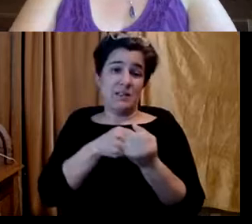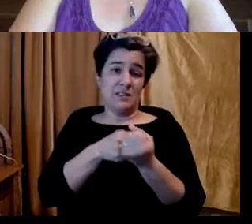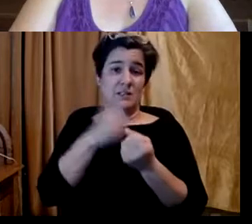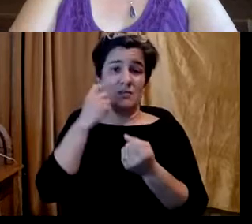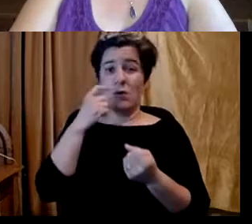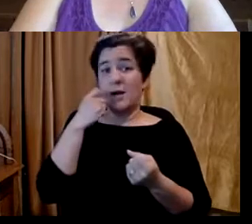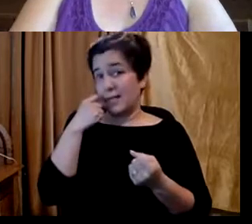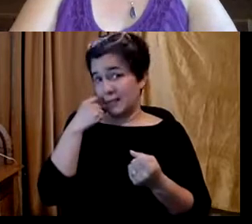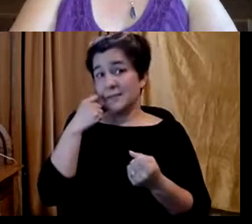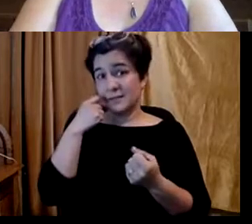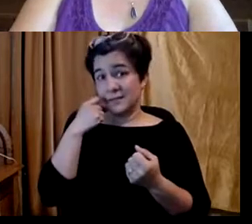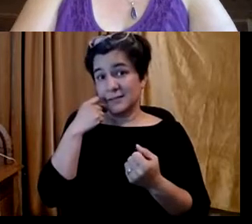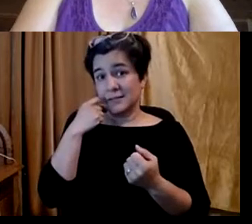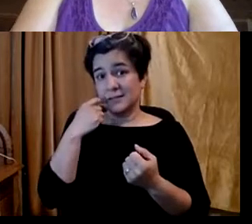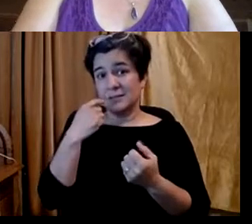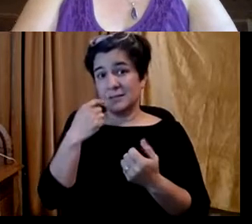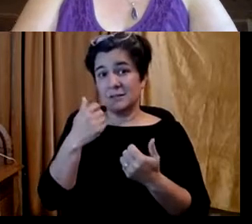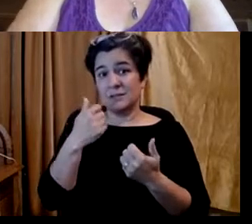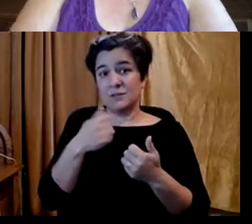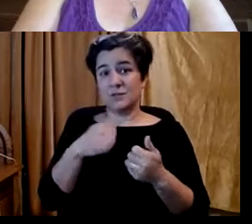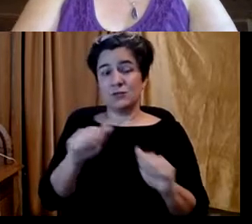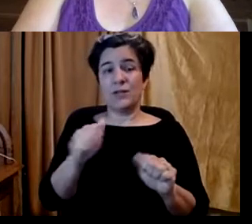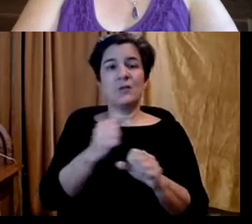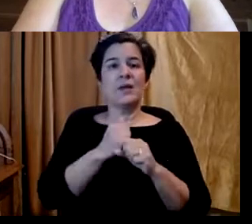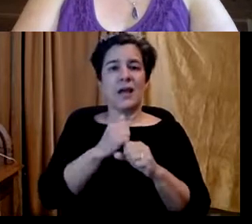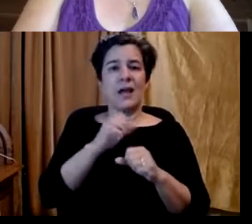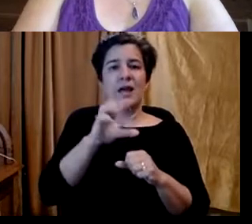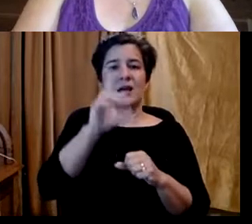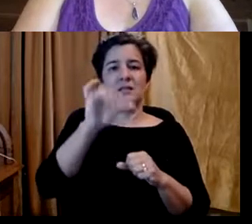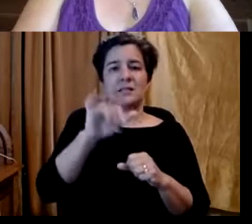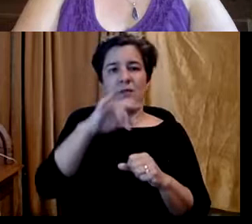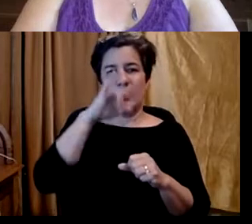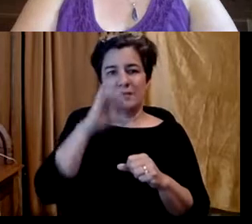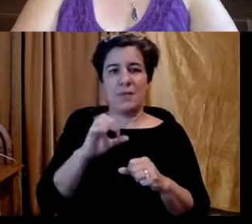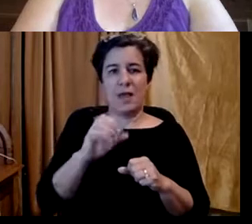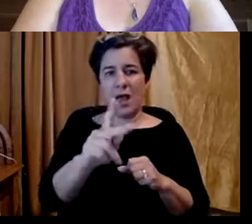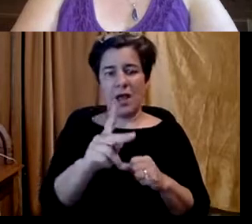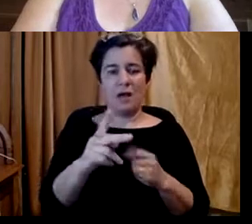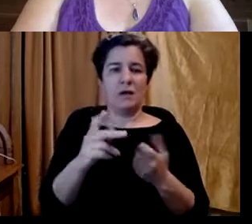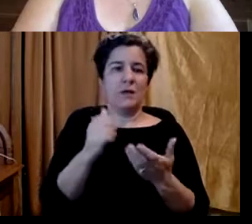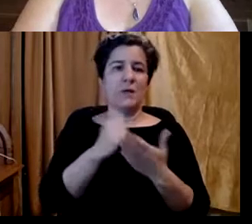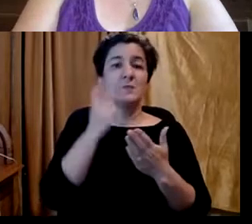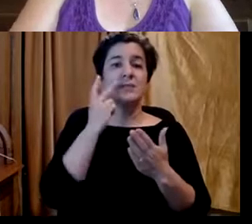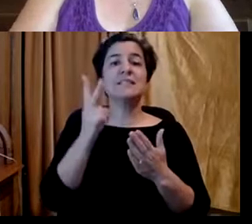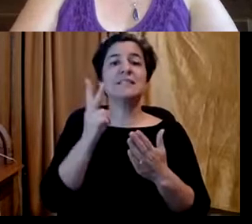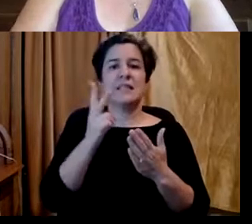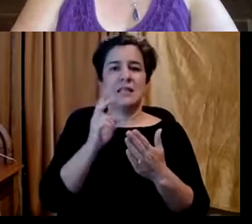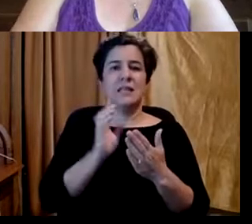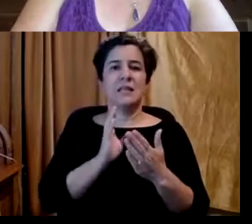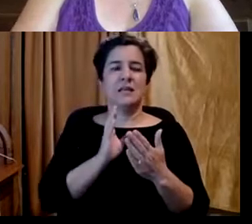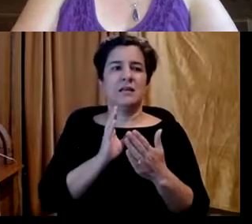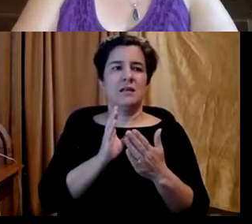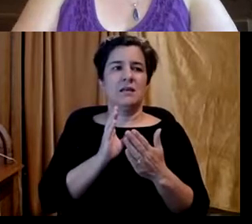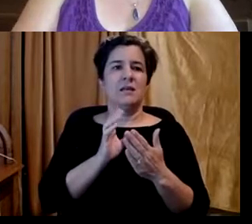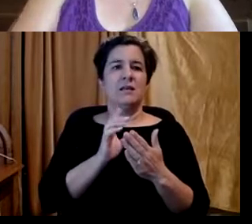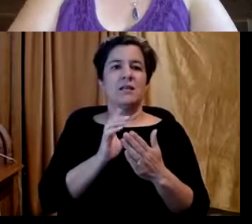addicts trying to regain custody, or to try to help them see the other side before they lose their